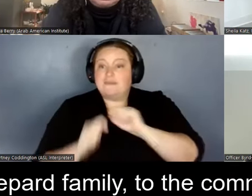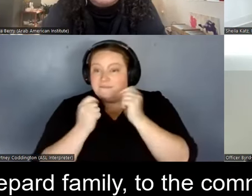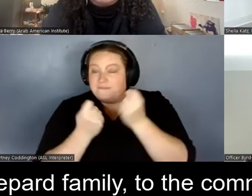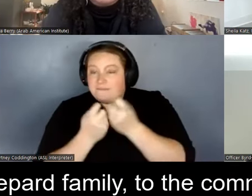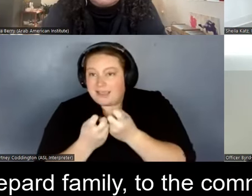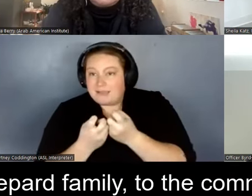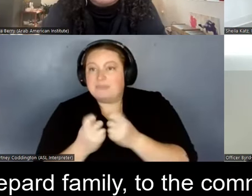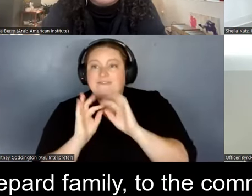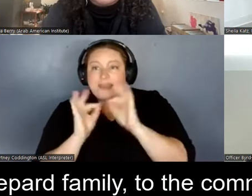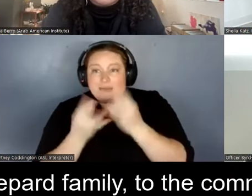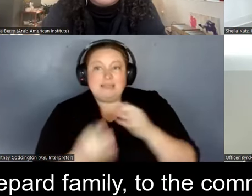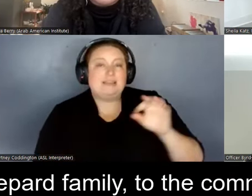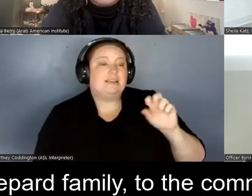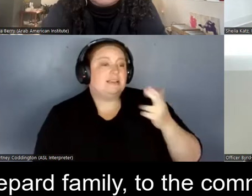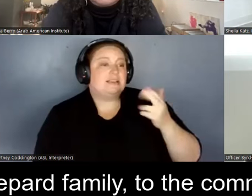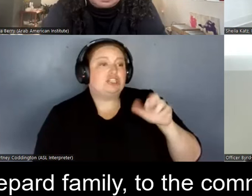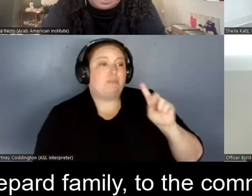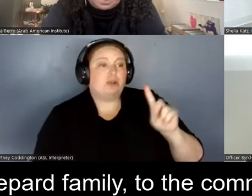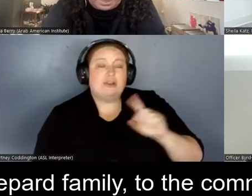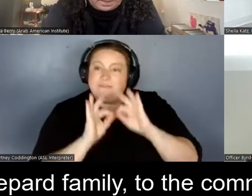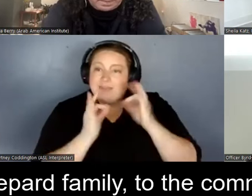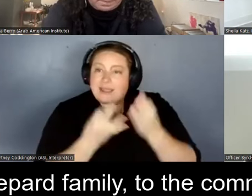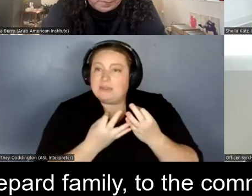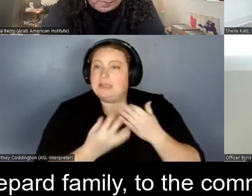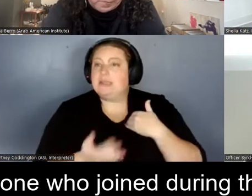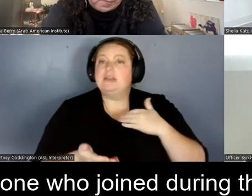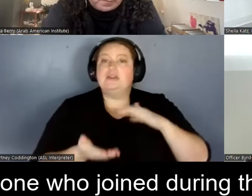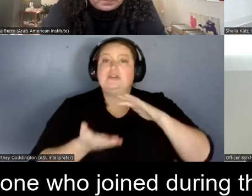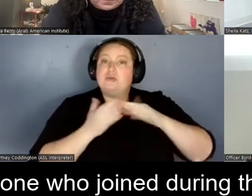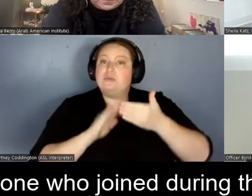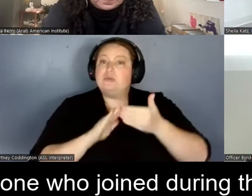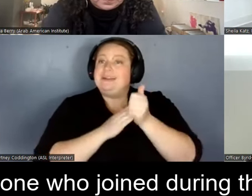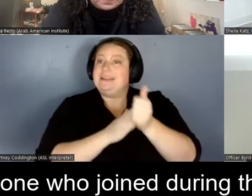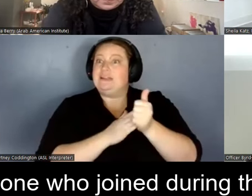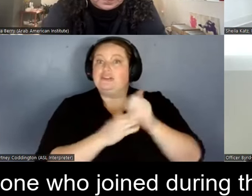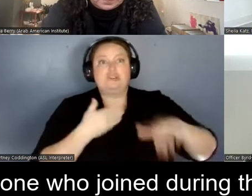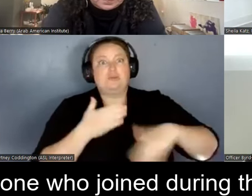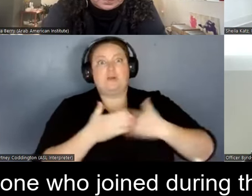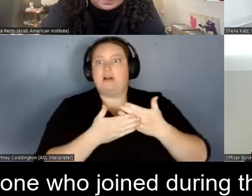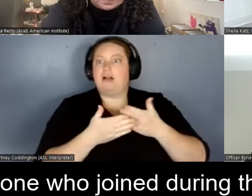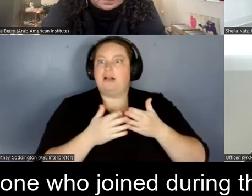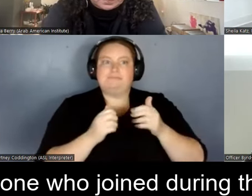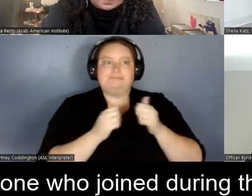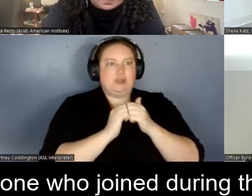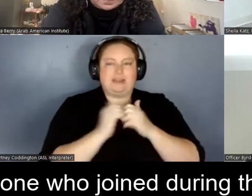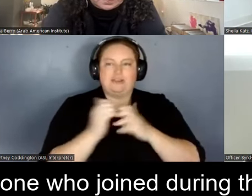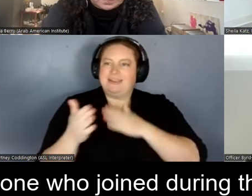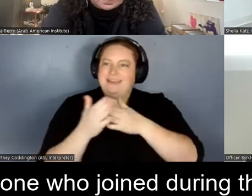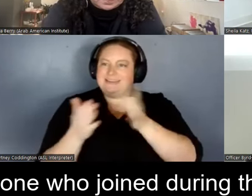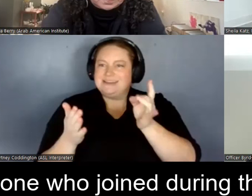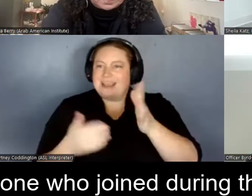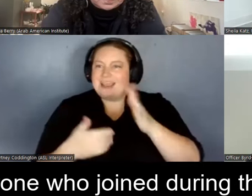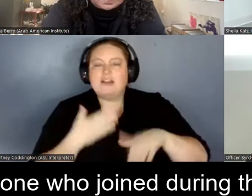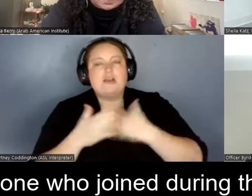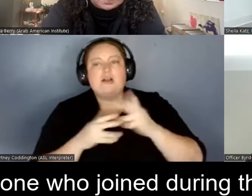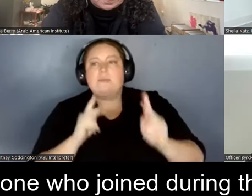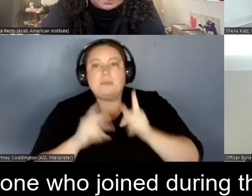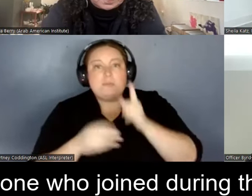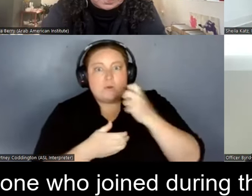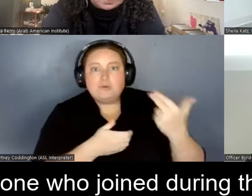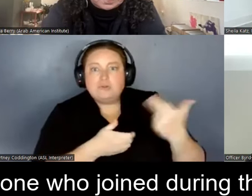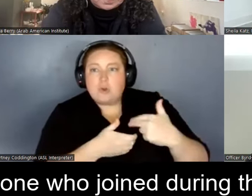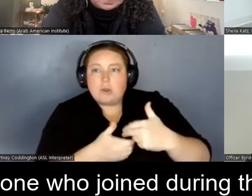to the community leaders who stand united against hate, and to everyone who joined during this virtual